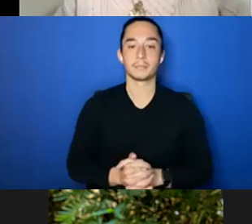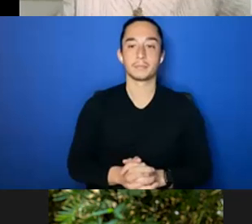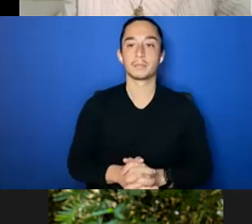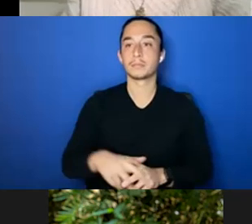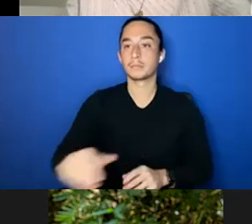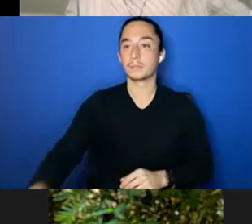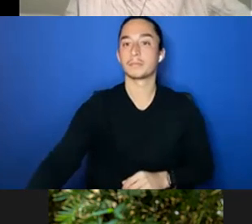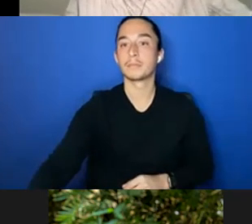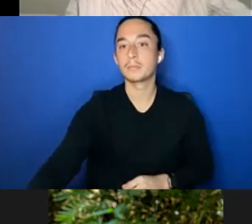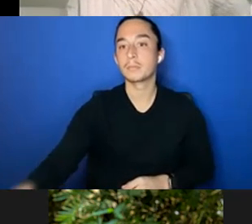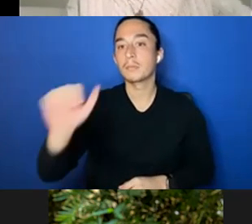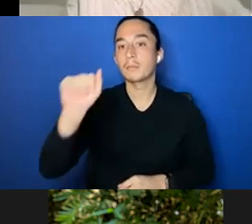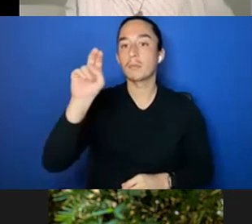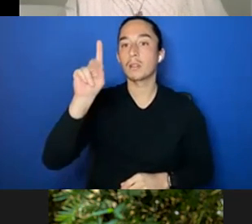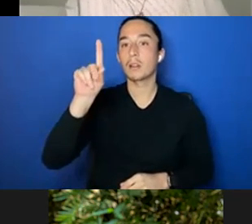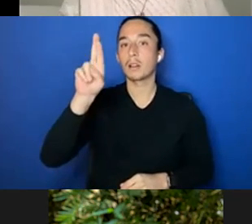Okay, ready to go?